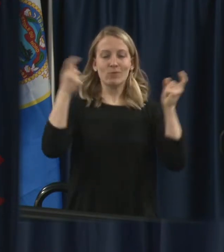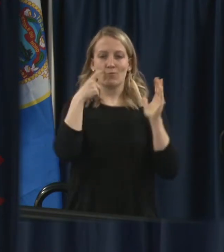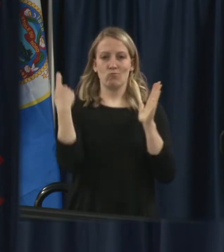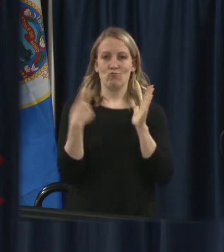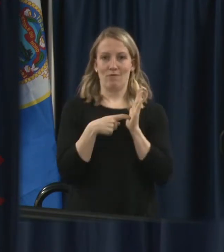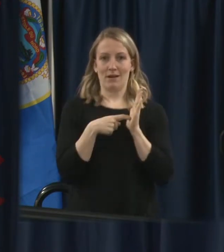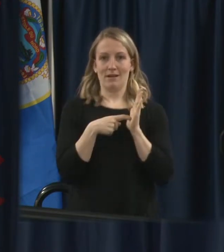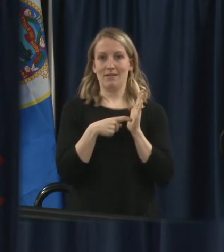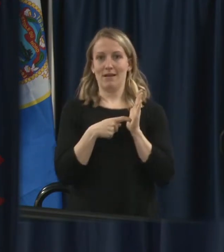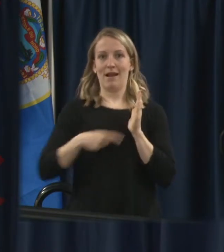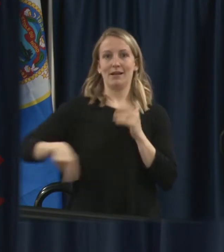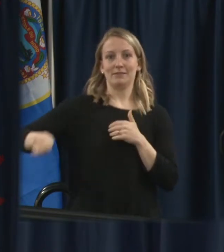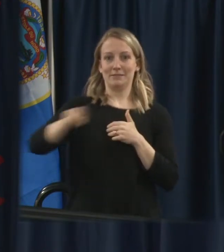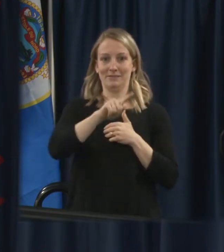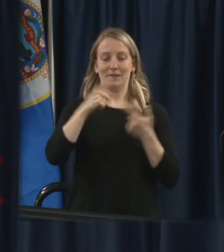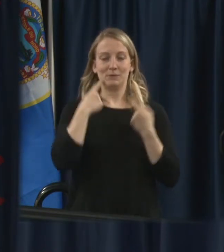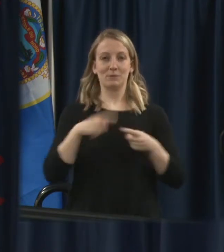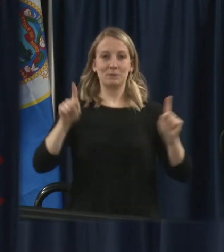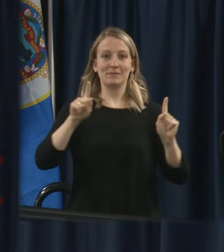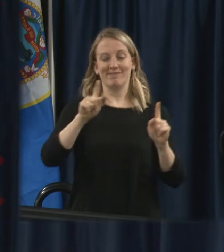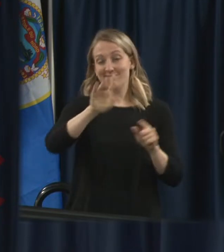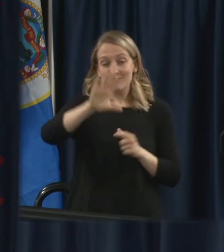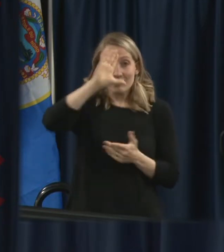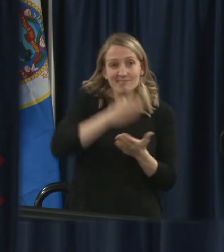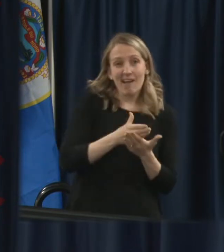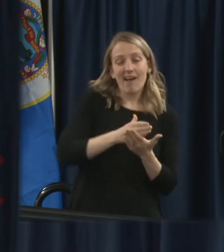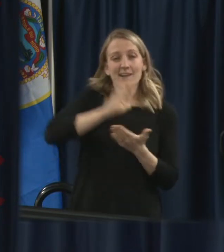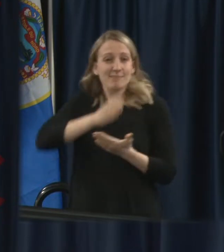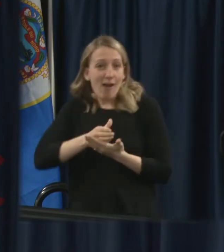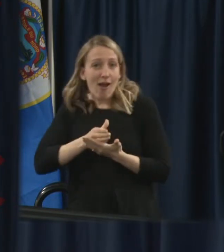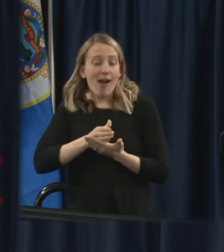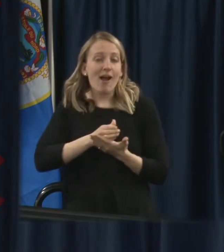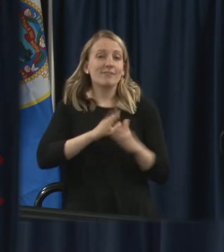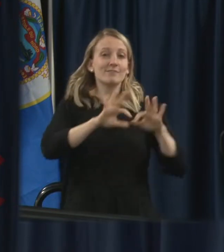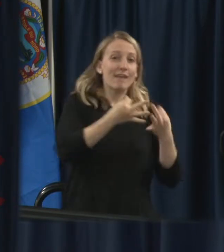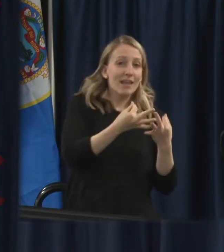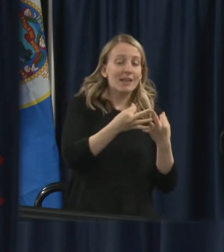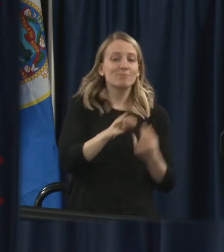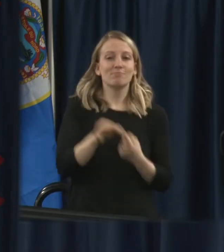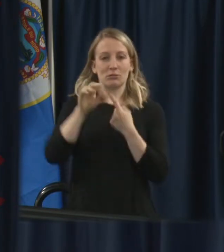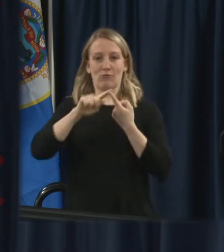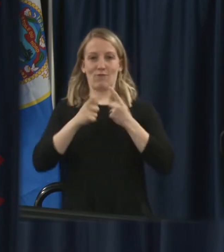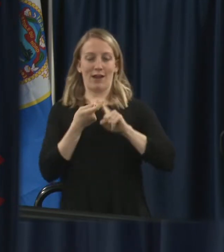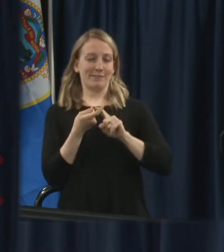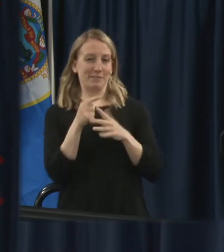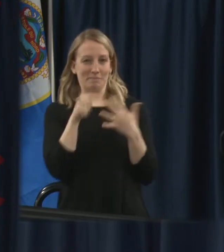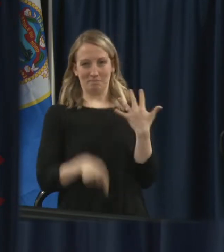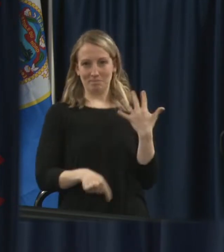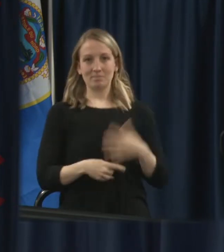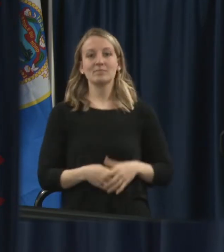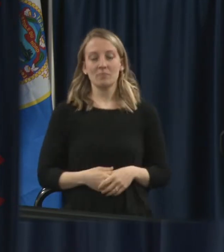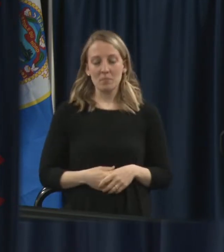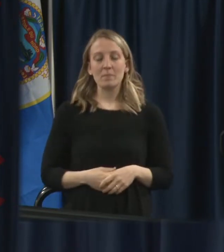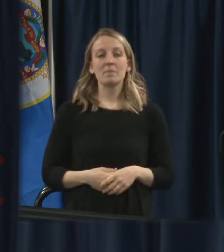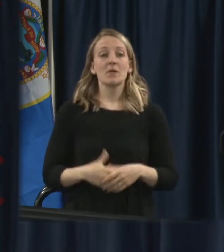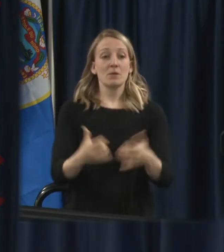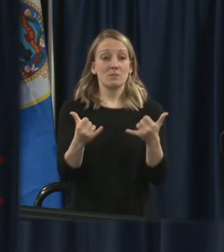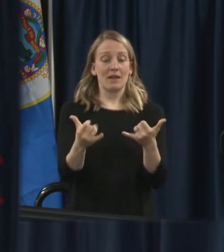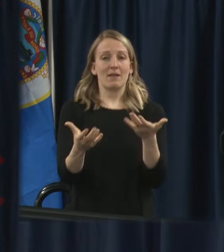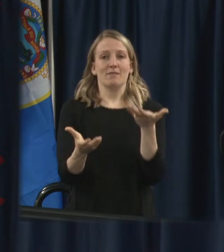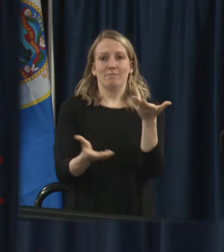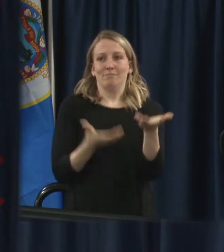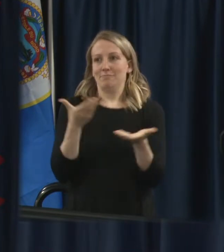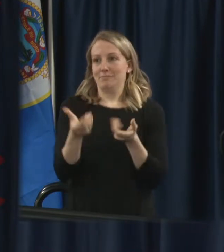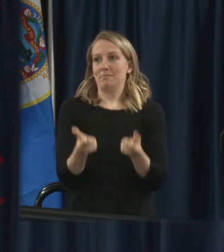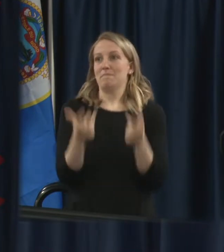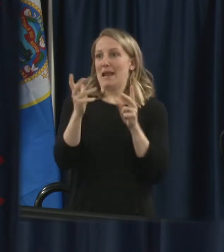the achievement of a son, a daughter, a relative, or a special friend. Let's begin today by welcoming the many